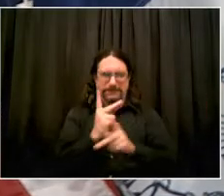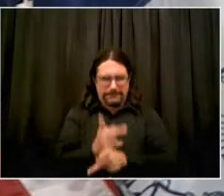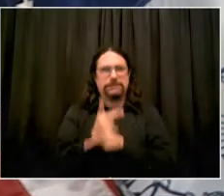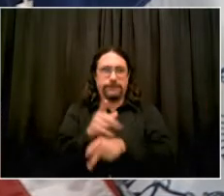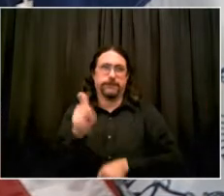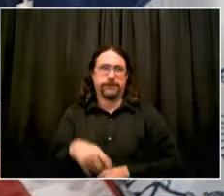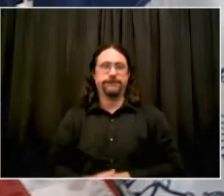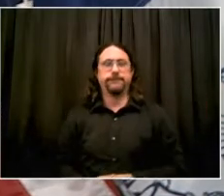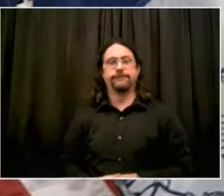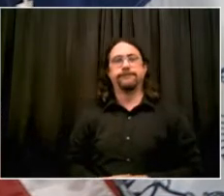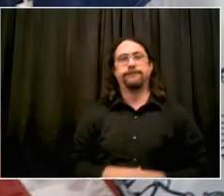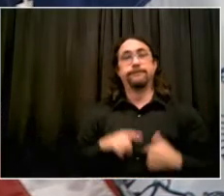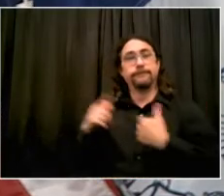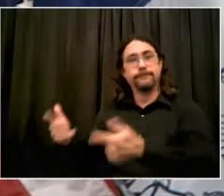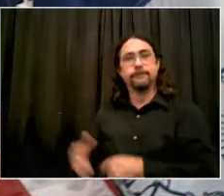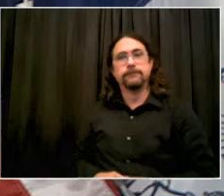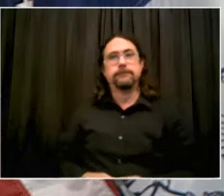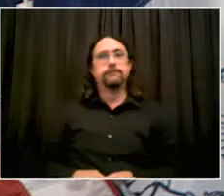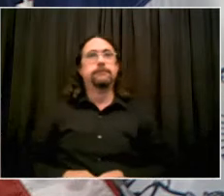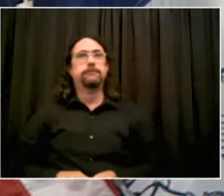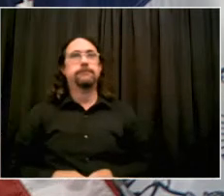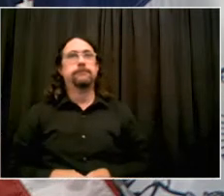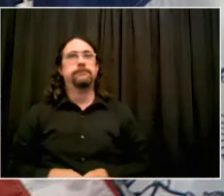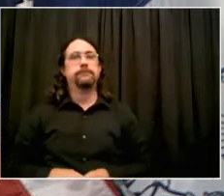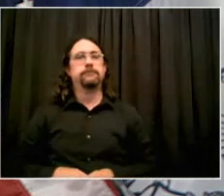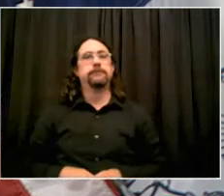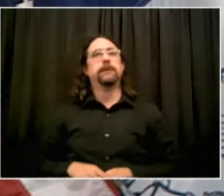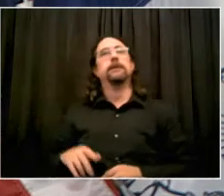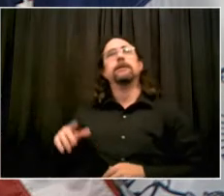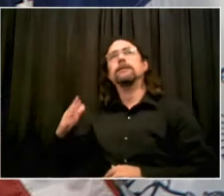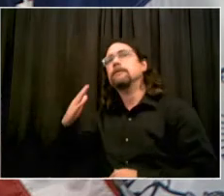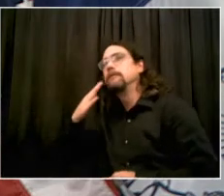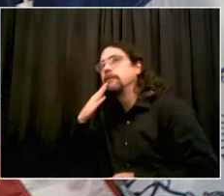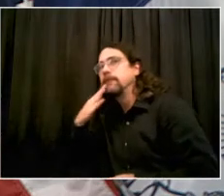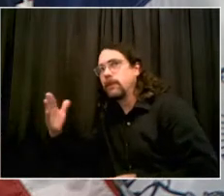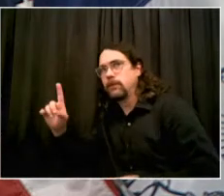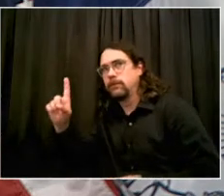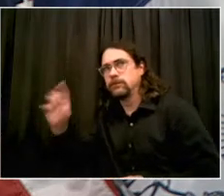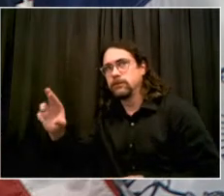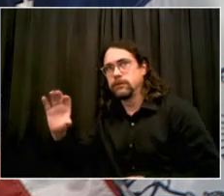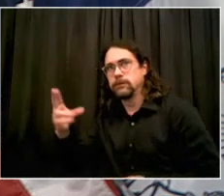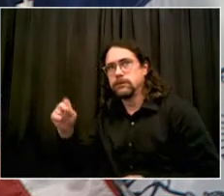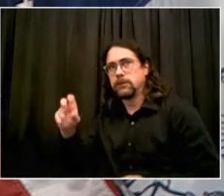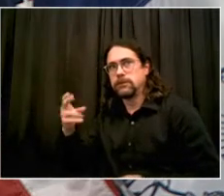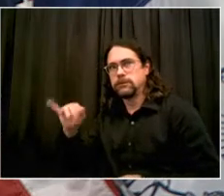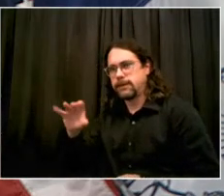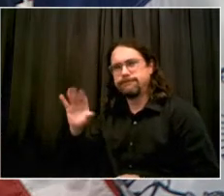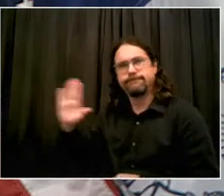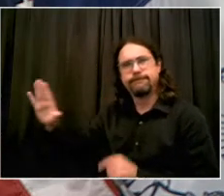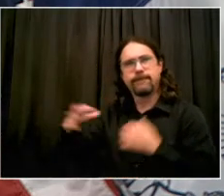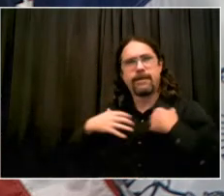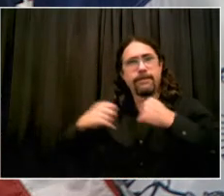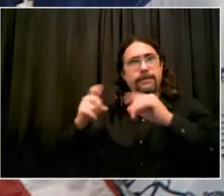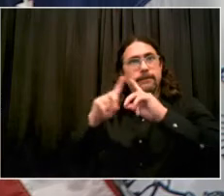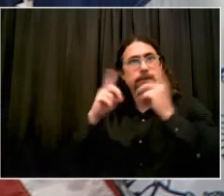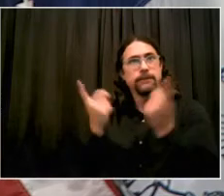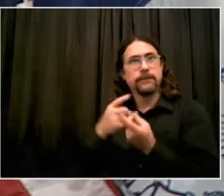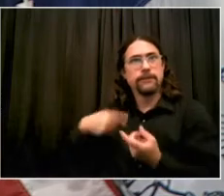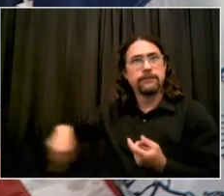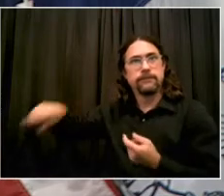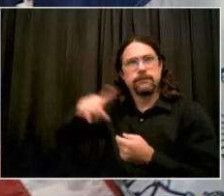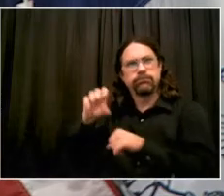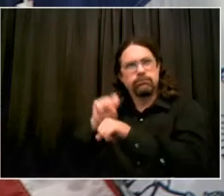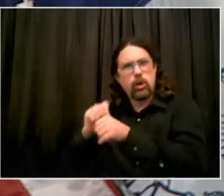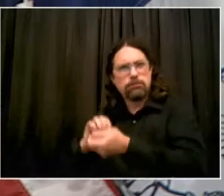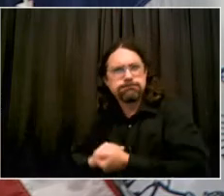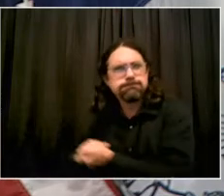are leading to a lot of support and cooperation at the community level, working with the health department's instructions, and that, again, is